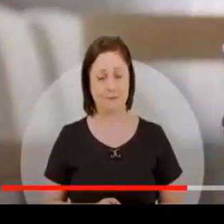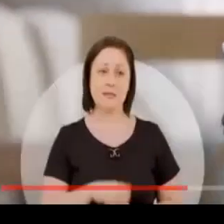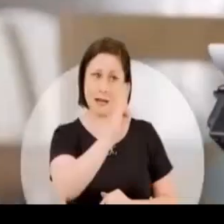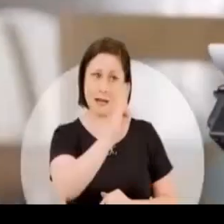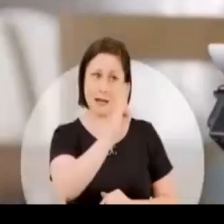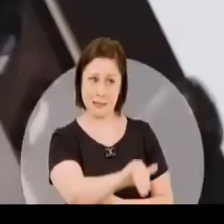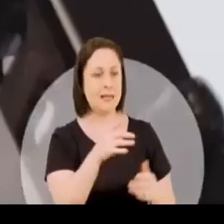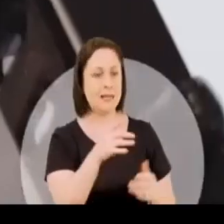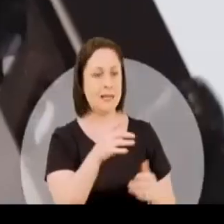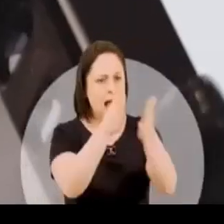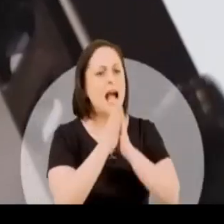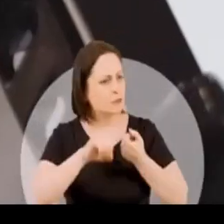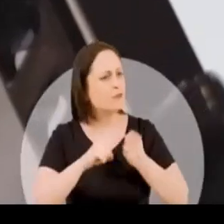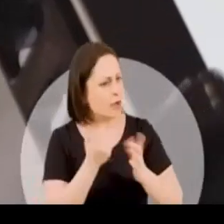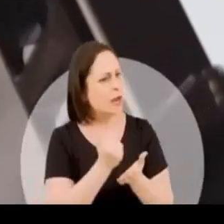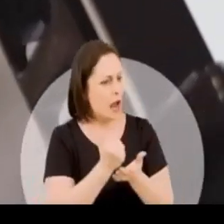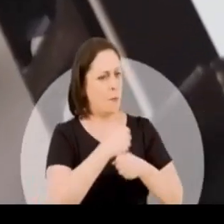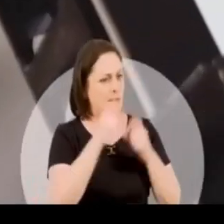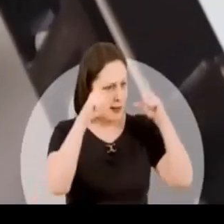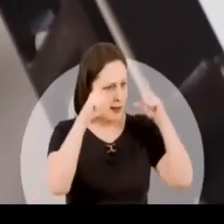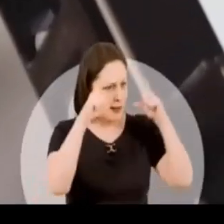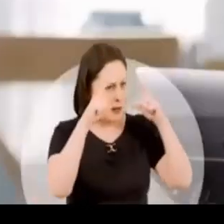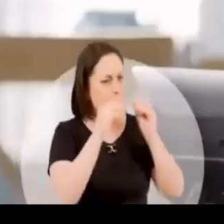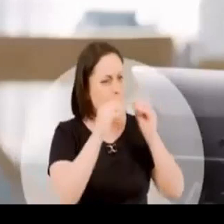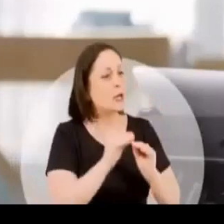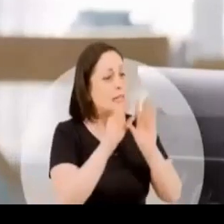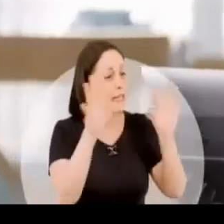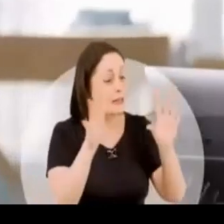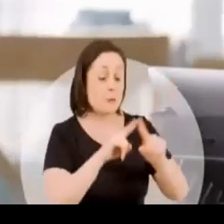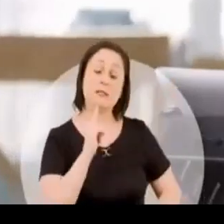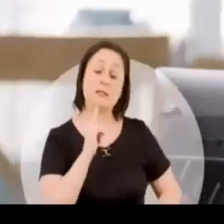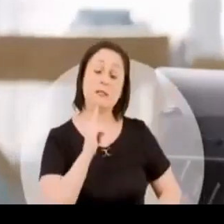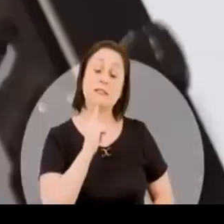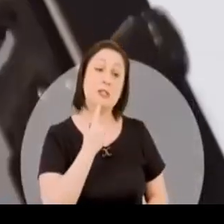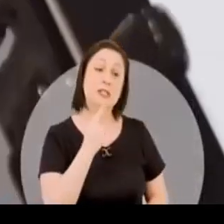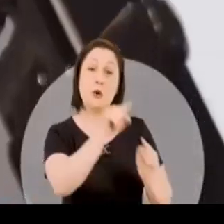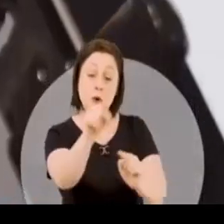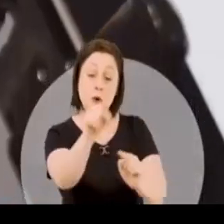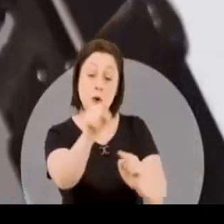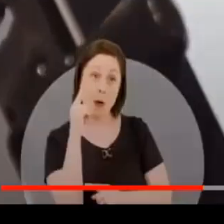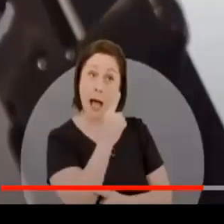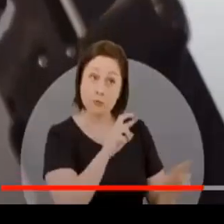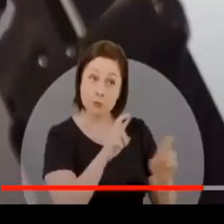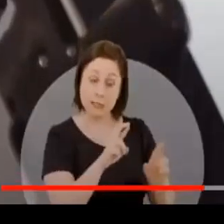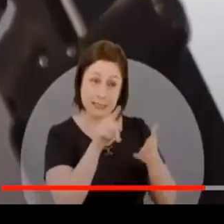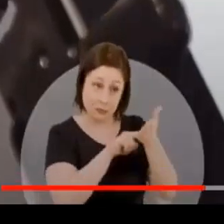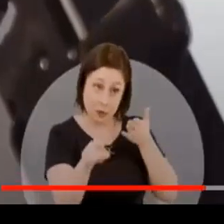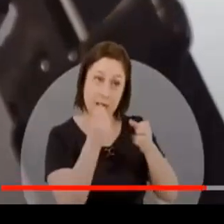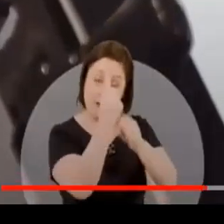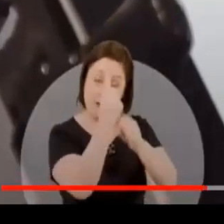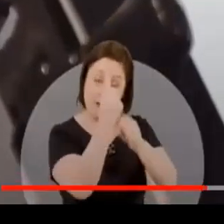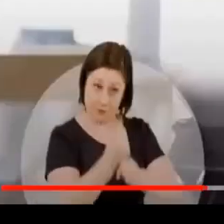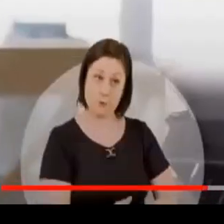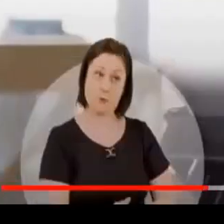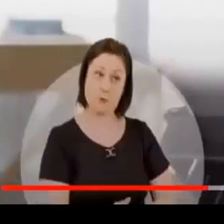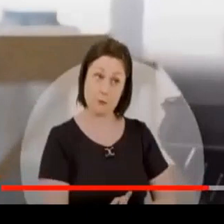Bobby, try checking with a friend to help you focus your camera. But seriously, get your eyes and retinas checked by a doctor once a